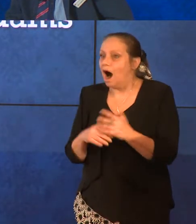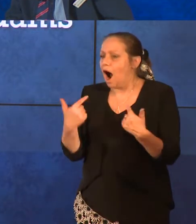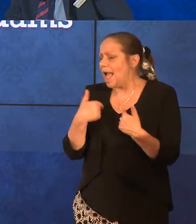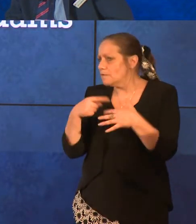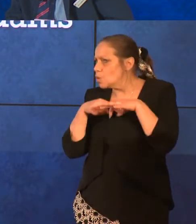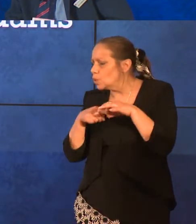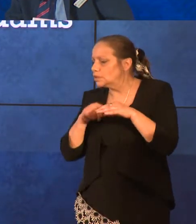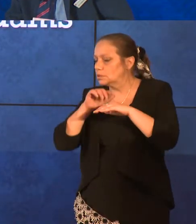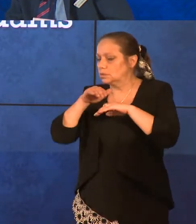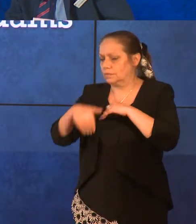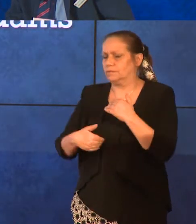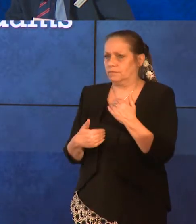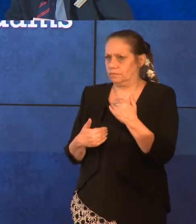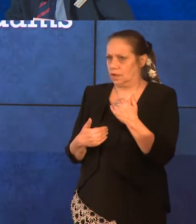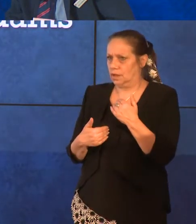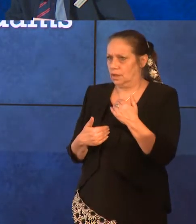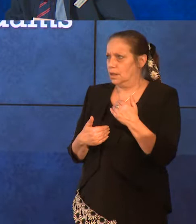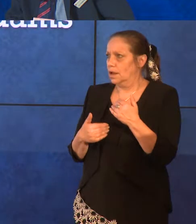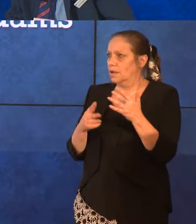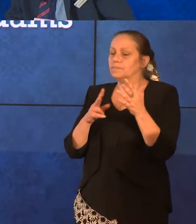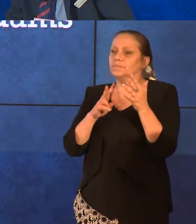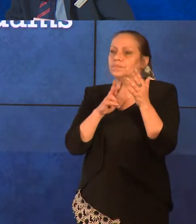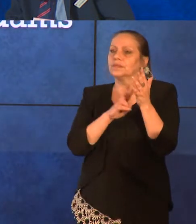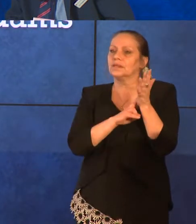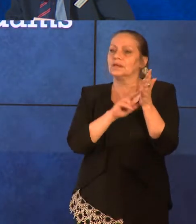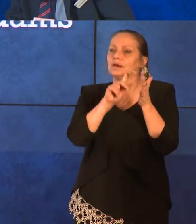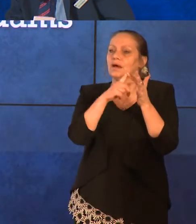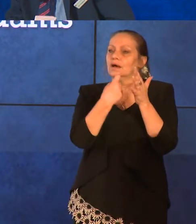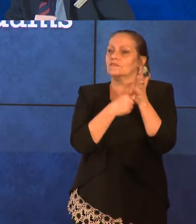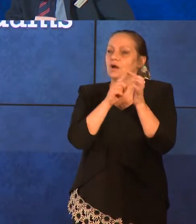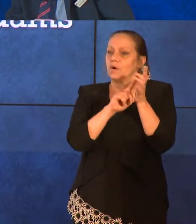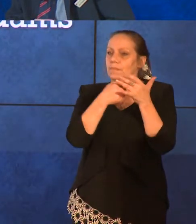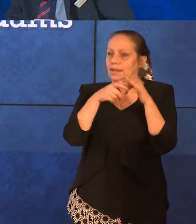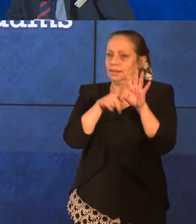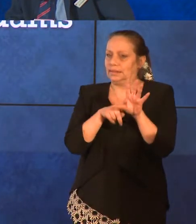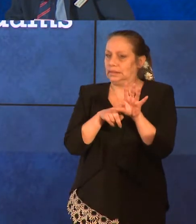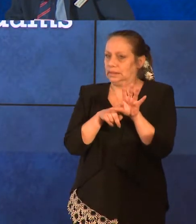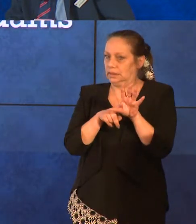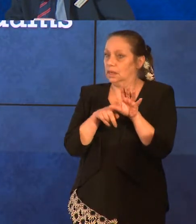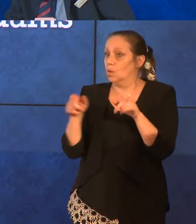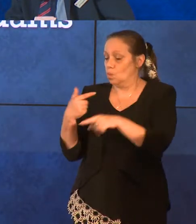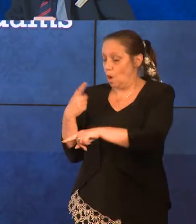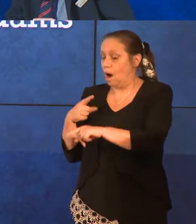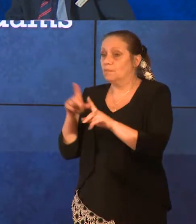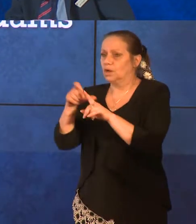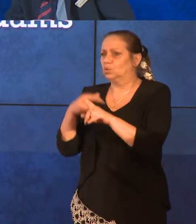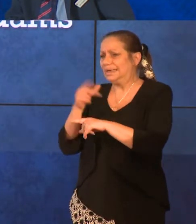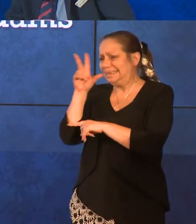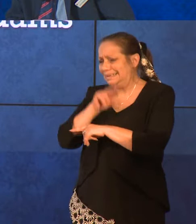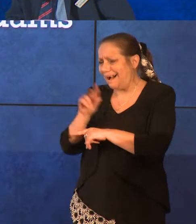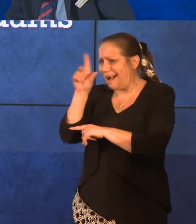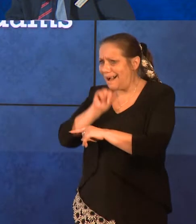question about variability and service agreements. Because she is so young and she currently